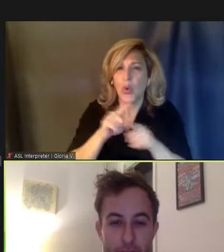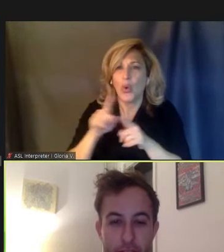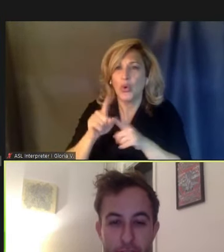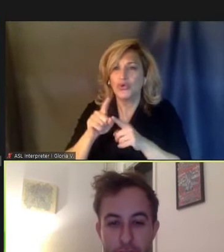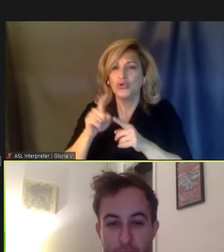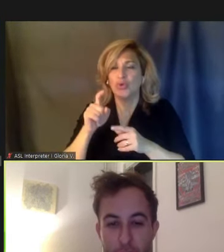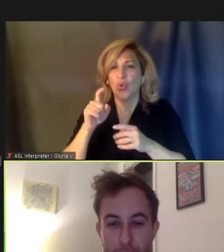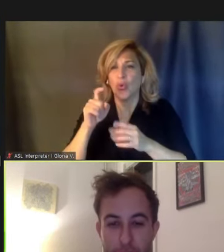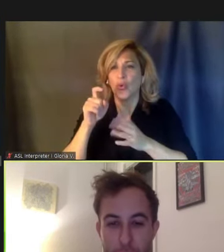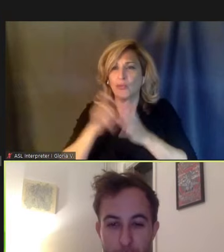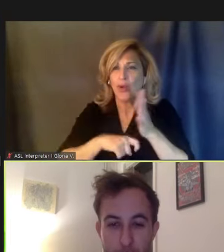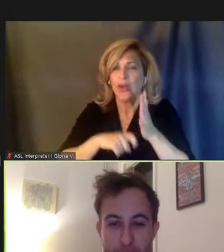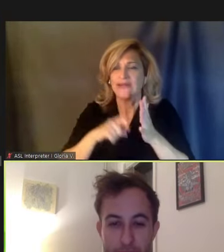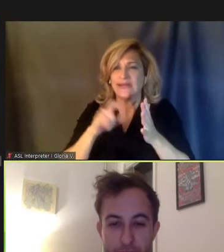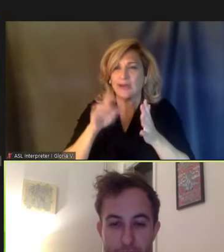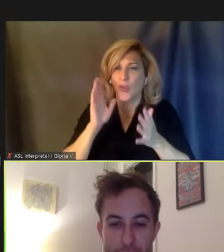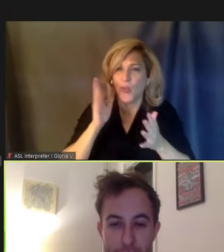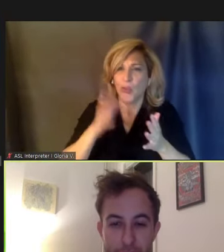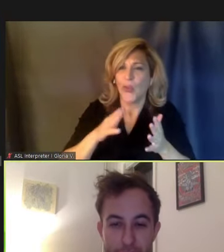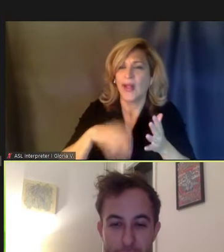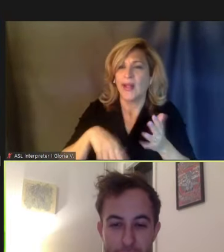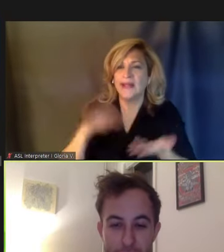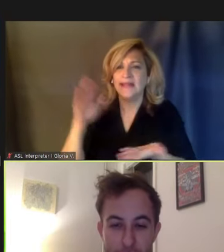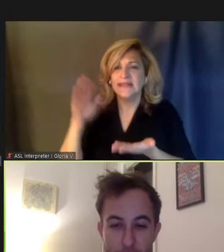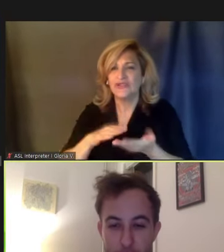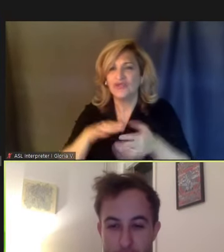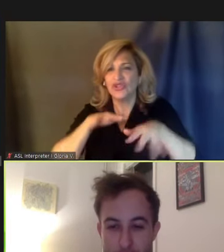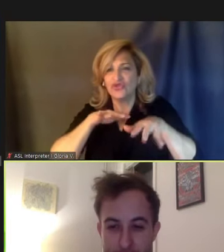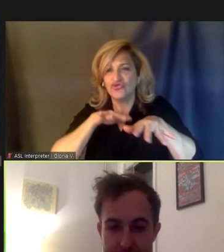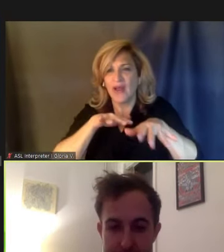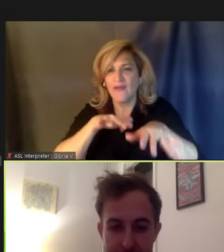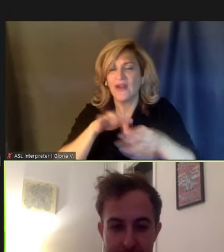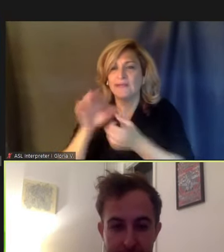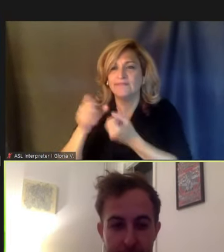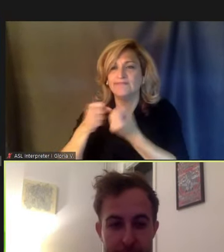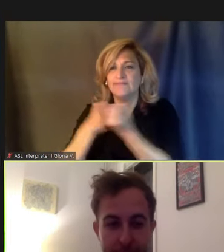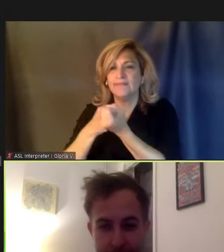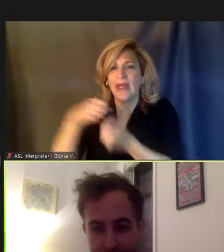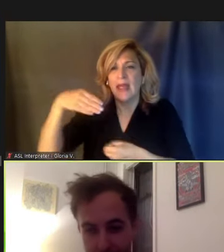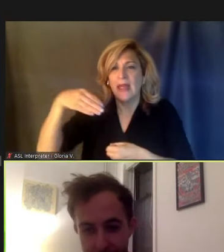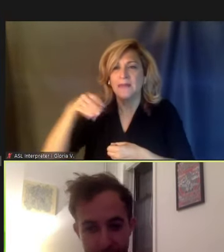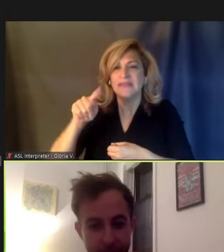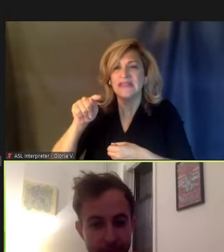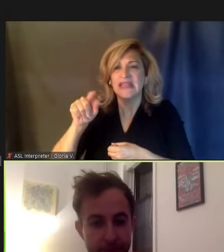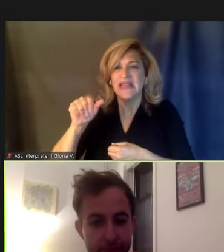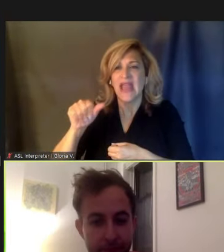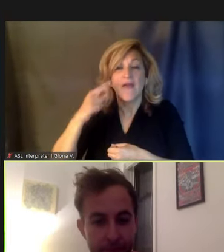decrease traffic and help promote funding the MTA to improve service. Thank you.